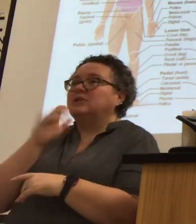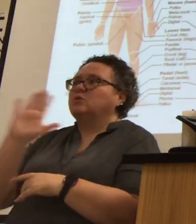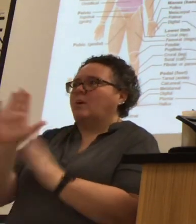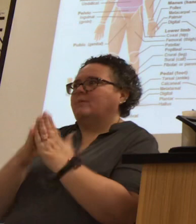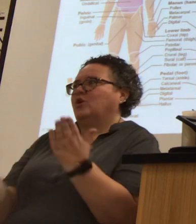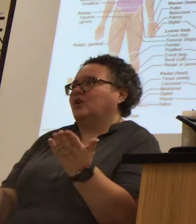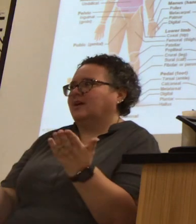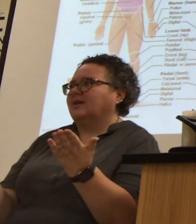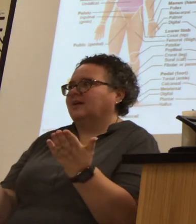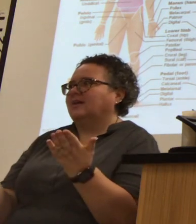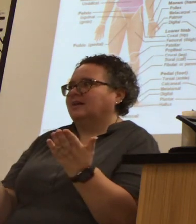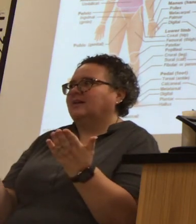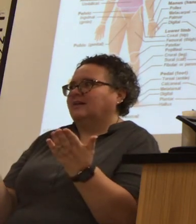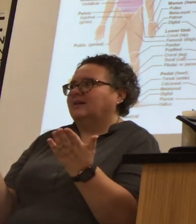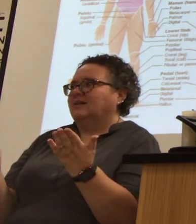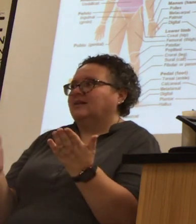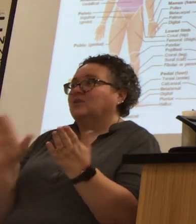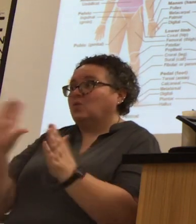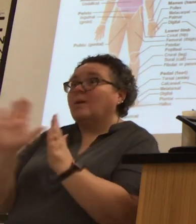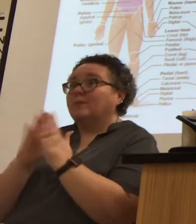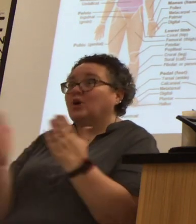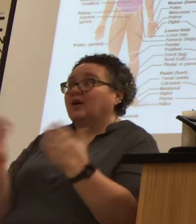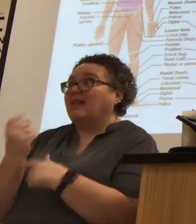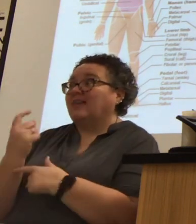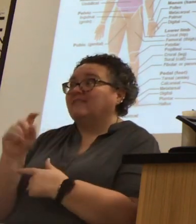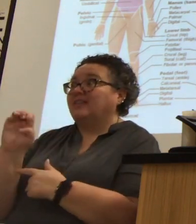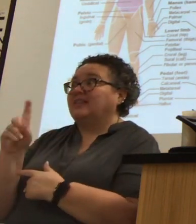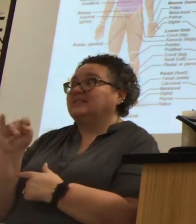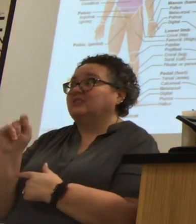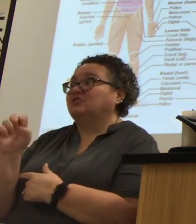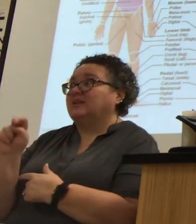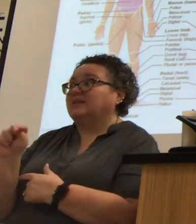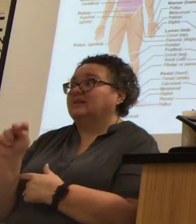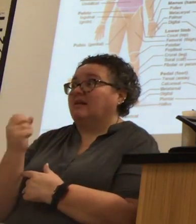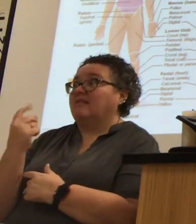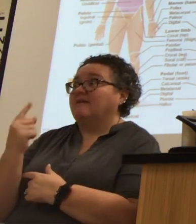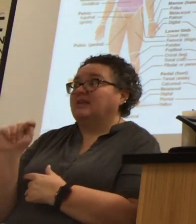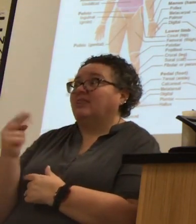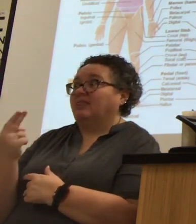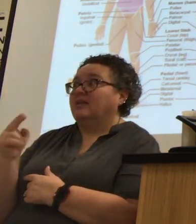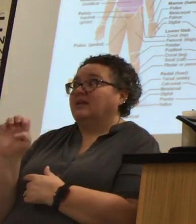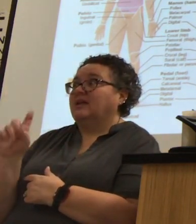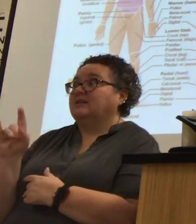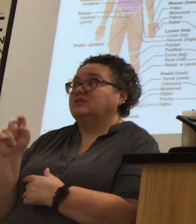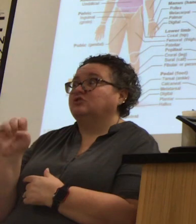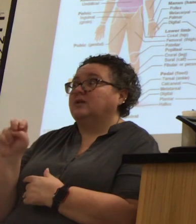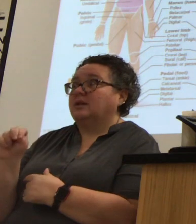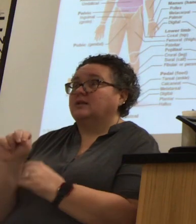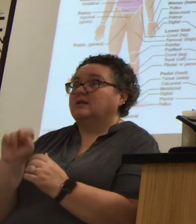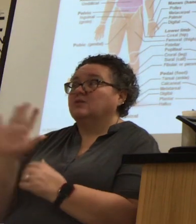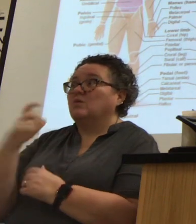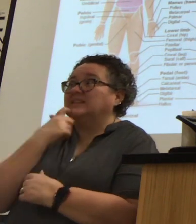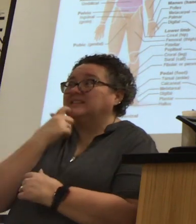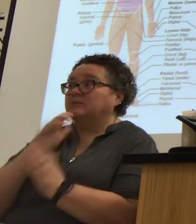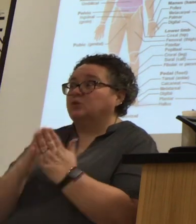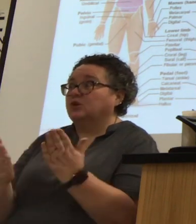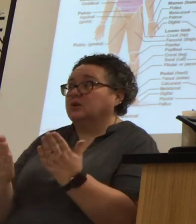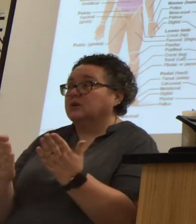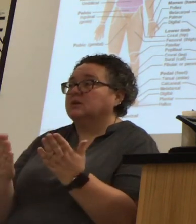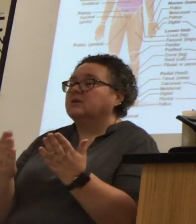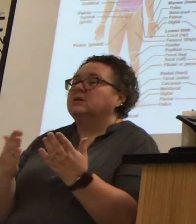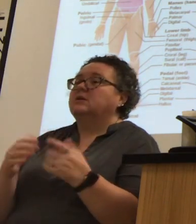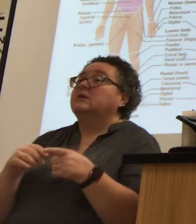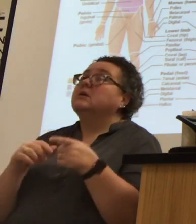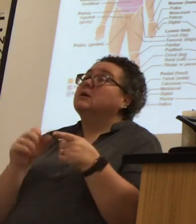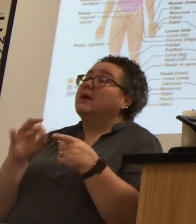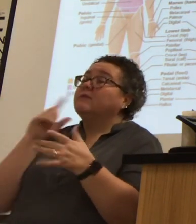book. This book, it's the 11th edition. Okay? And